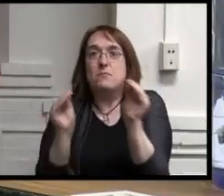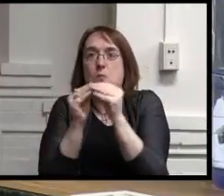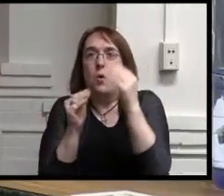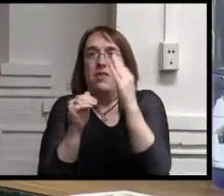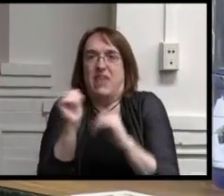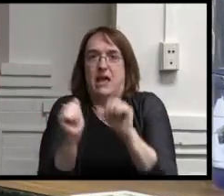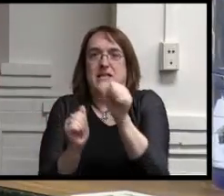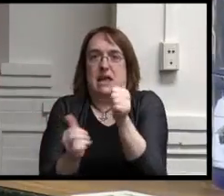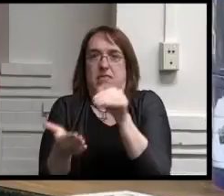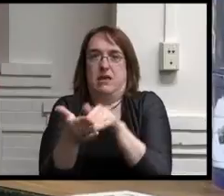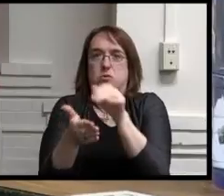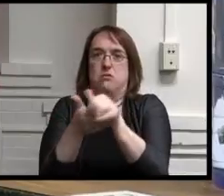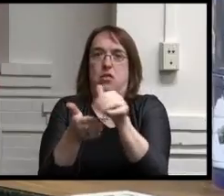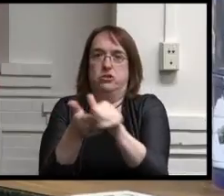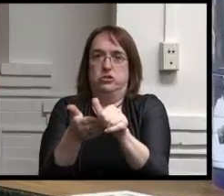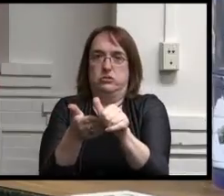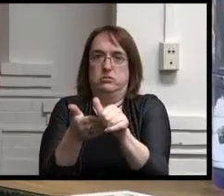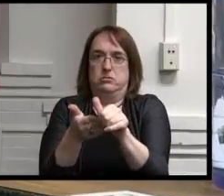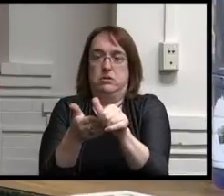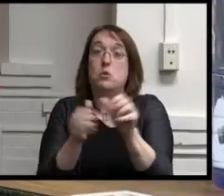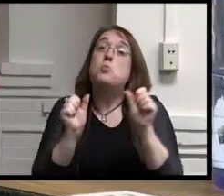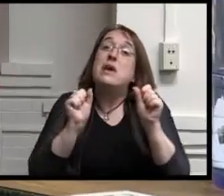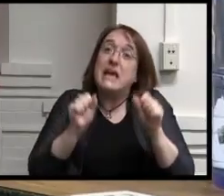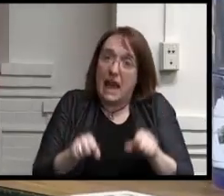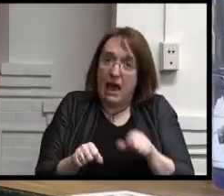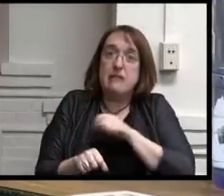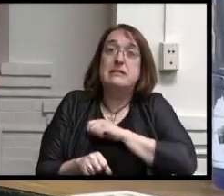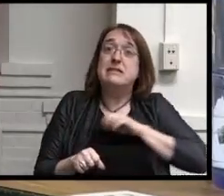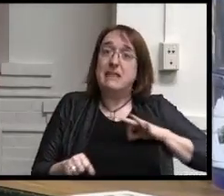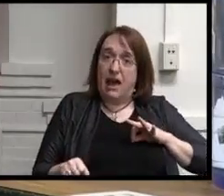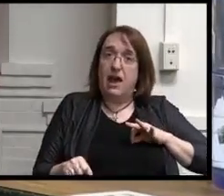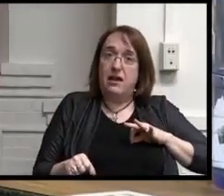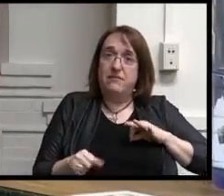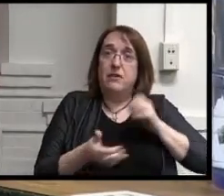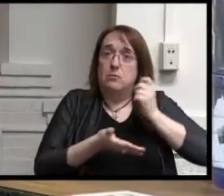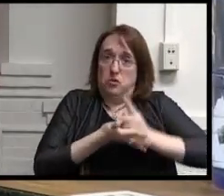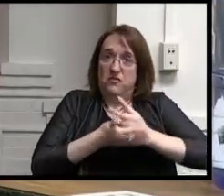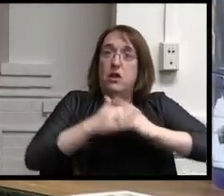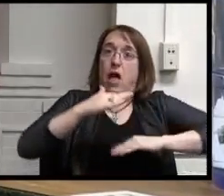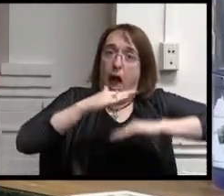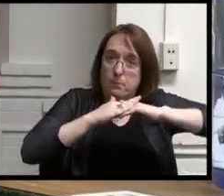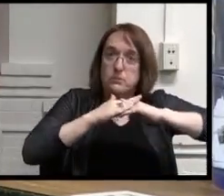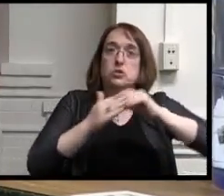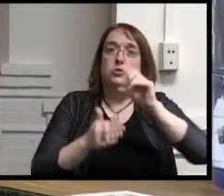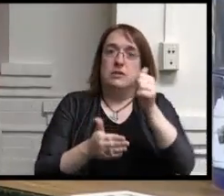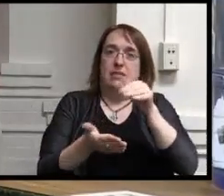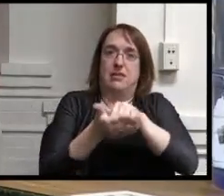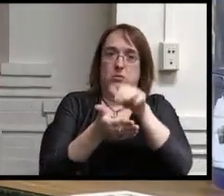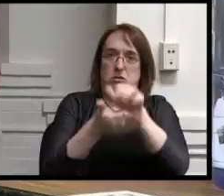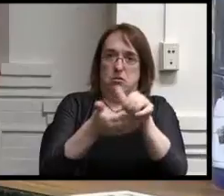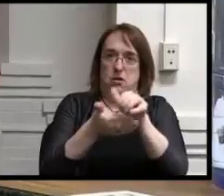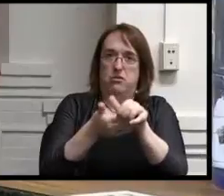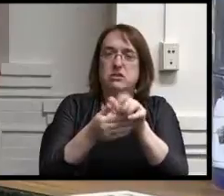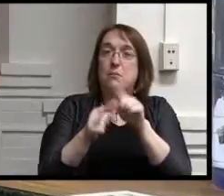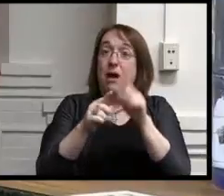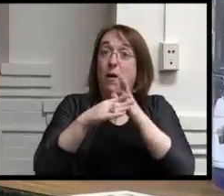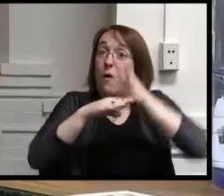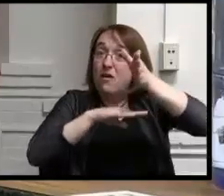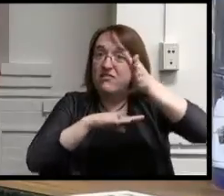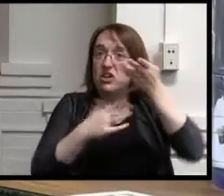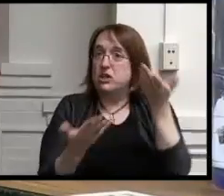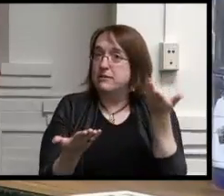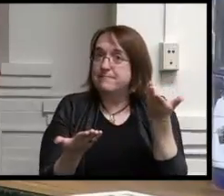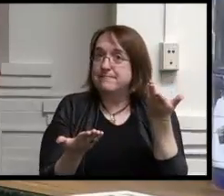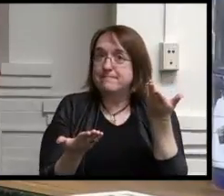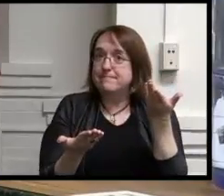$10,000. We can use staff authority up to $10,000 to get done things that have been approved. But if it's